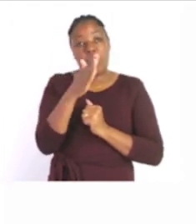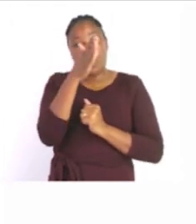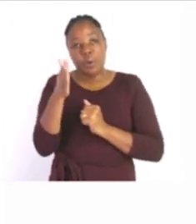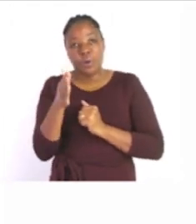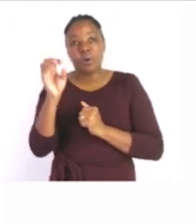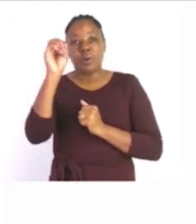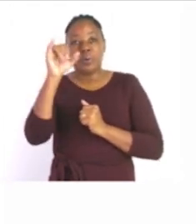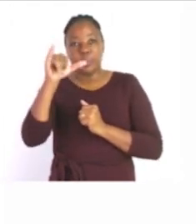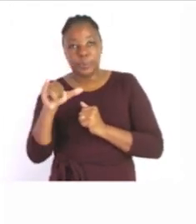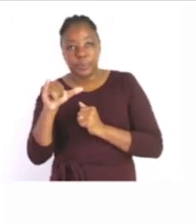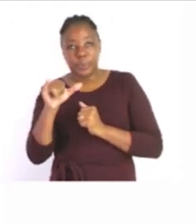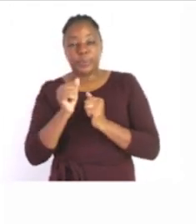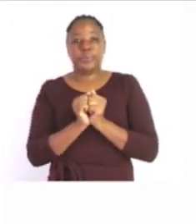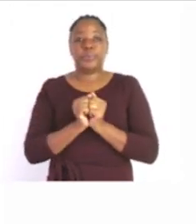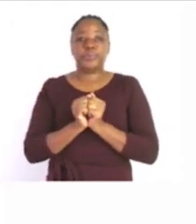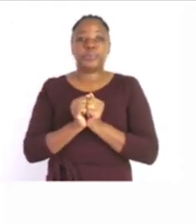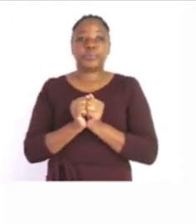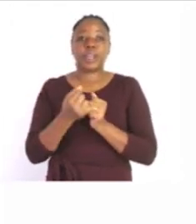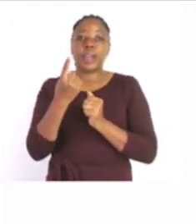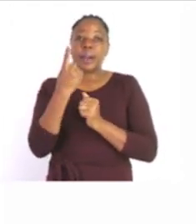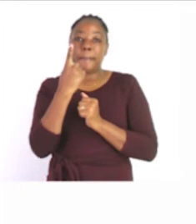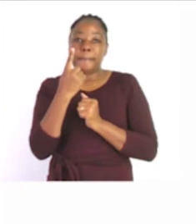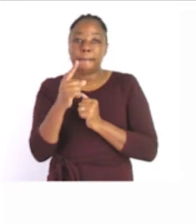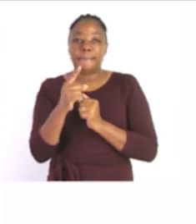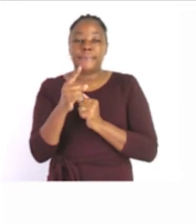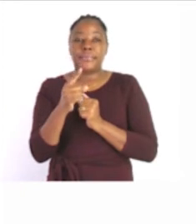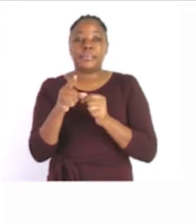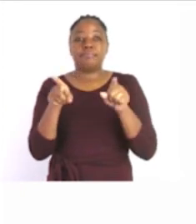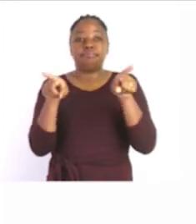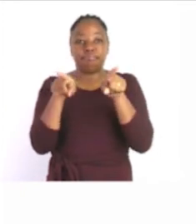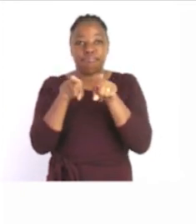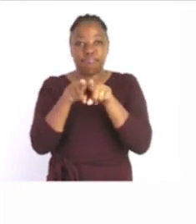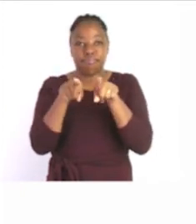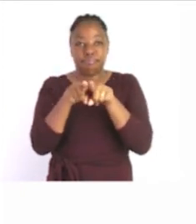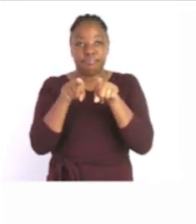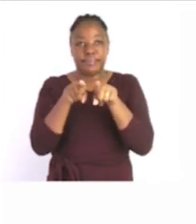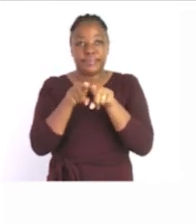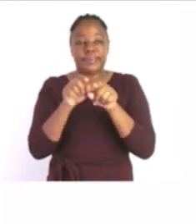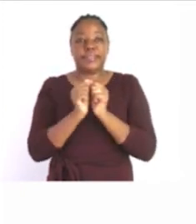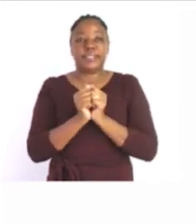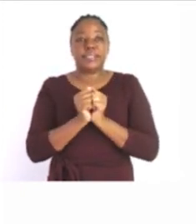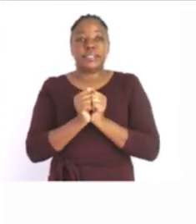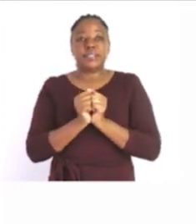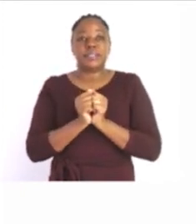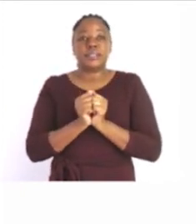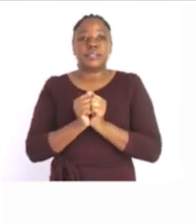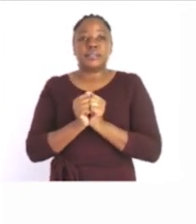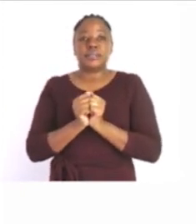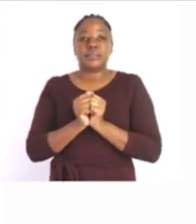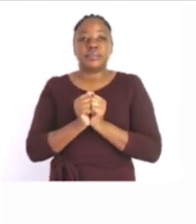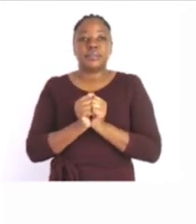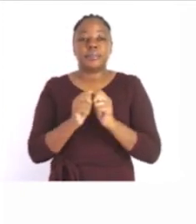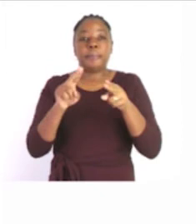and O-Y. But both of them say oi. And they're used differently in